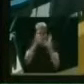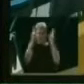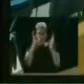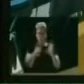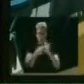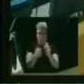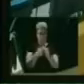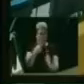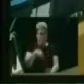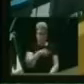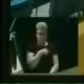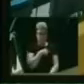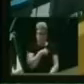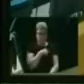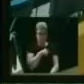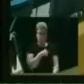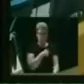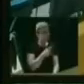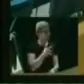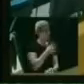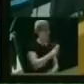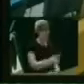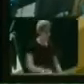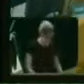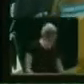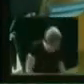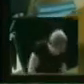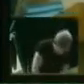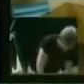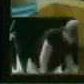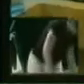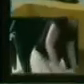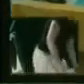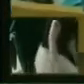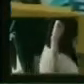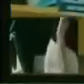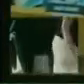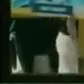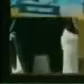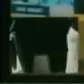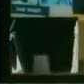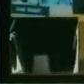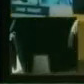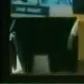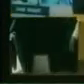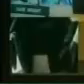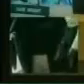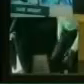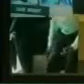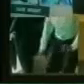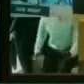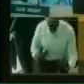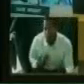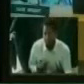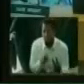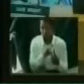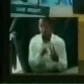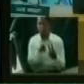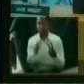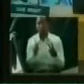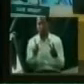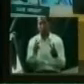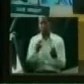body. All right, we have two people. Is there any discussion right now? We got two people that have signed up to speak. Mr. Robert Taylor.